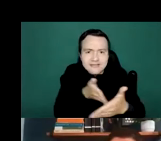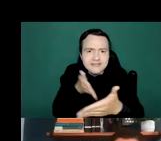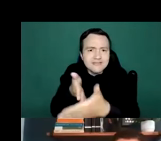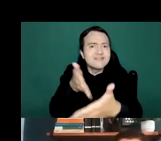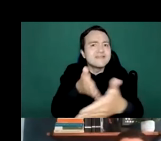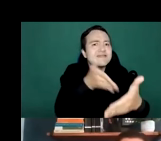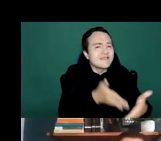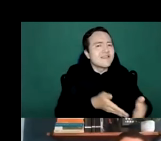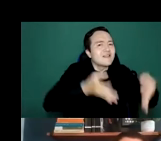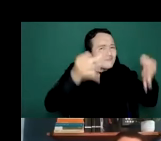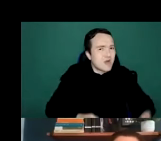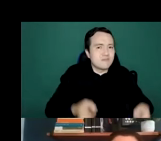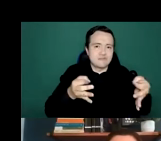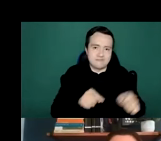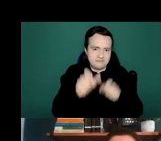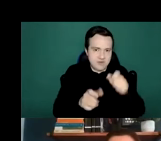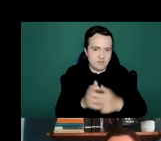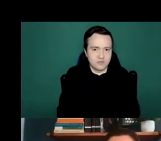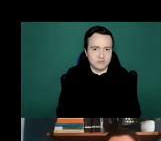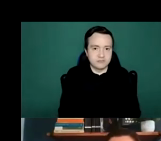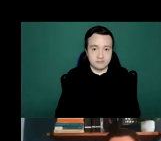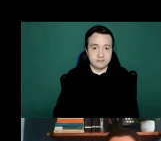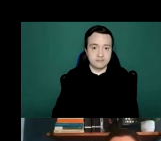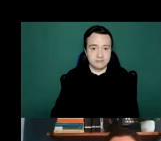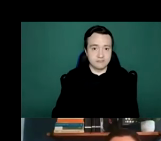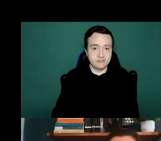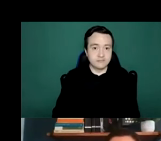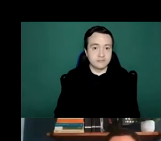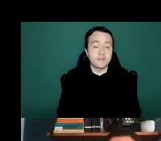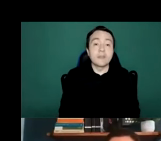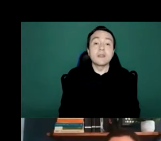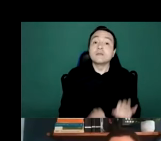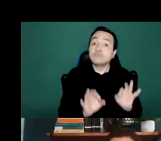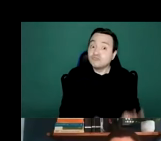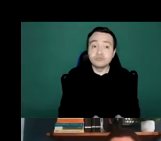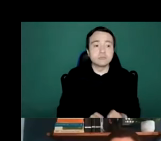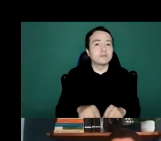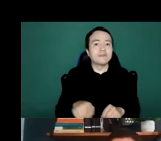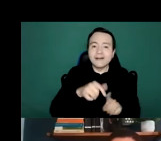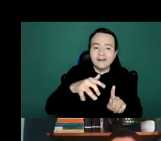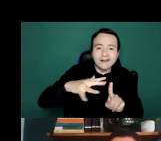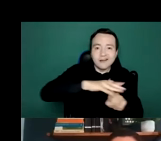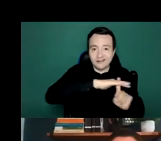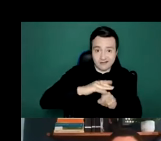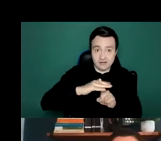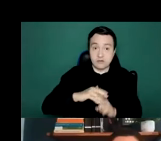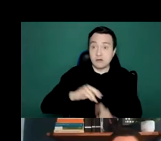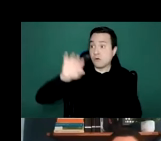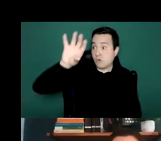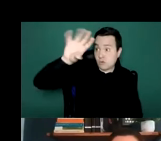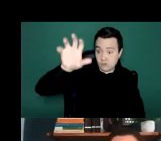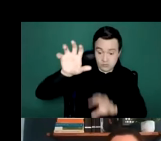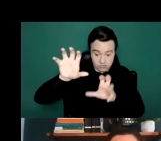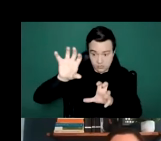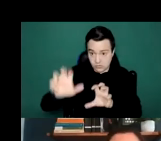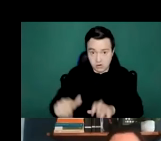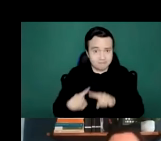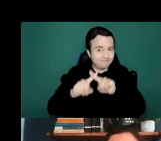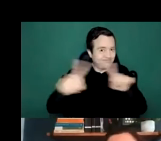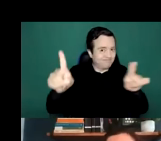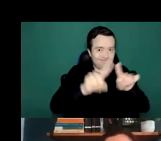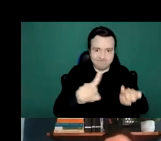these barriers to access to service that affect different parts of the population. Another thing that's important is to understand that the